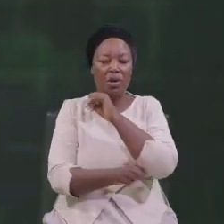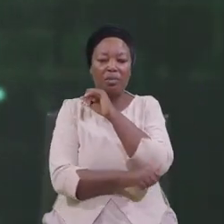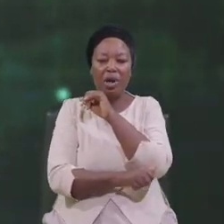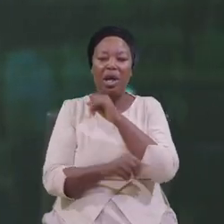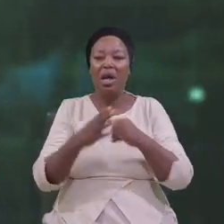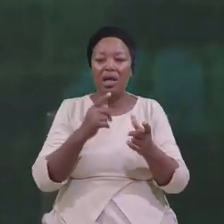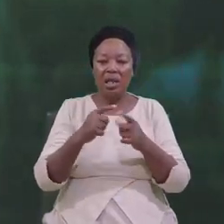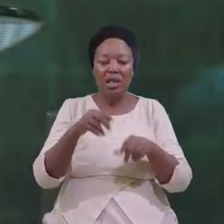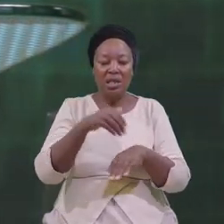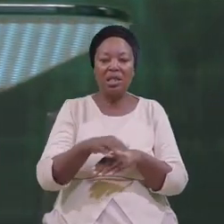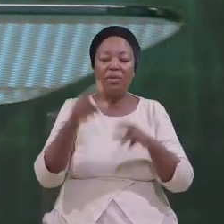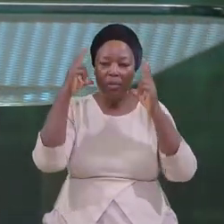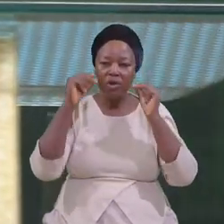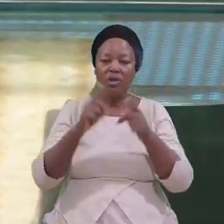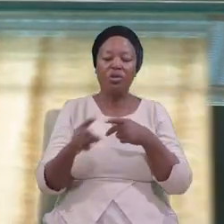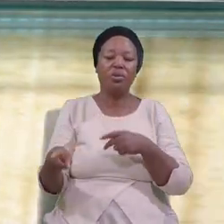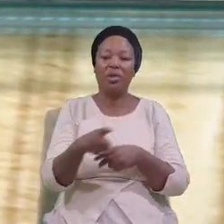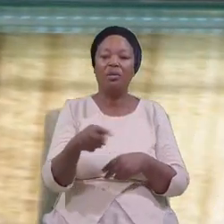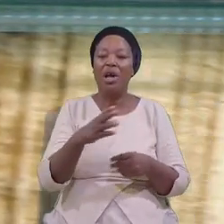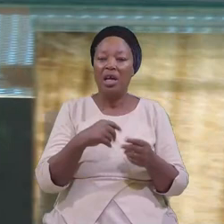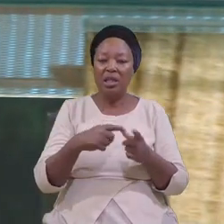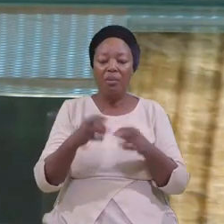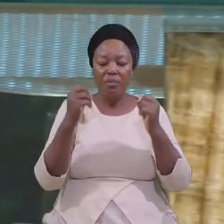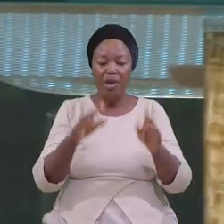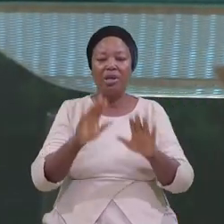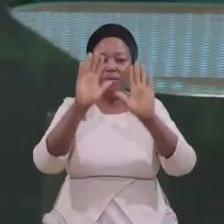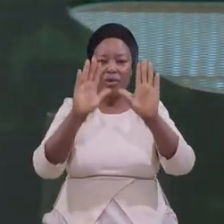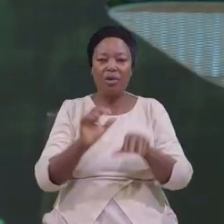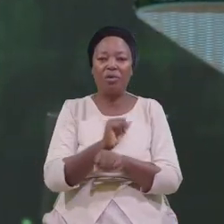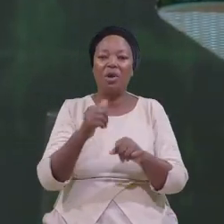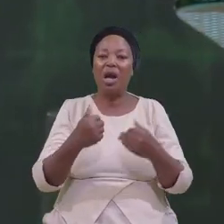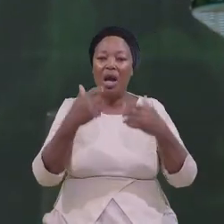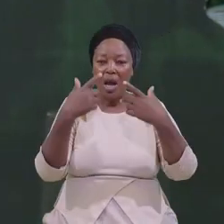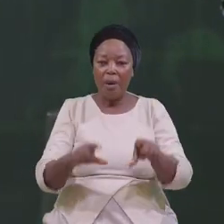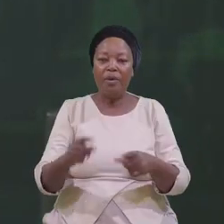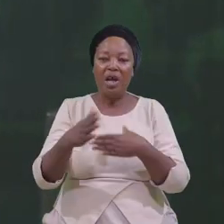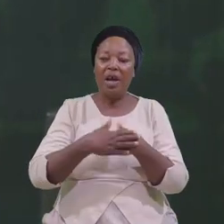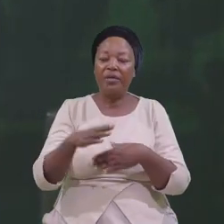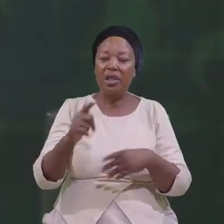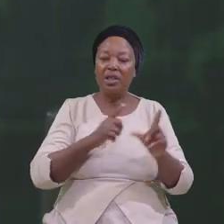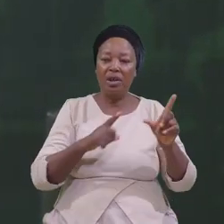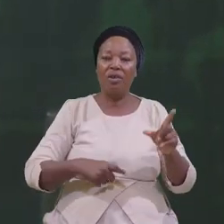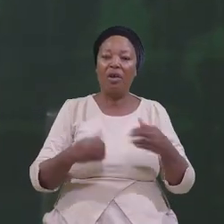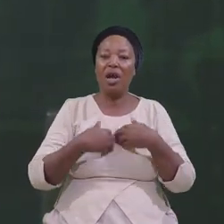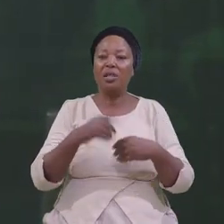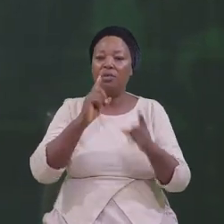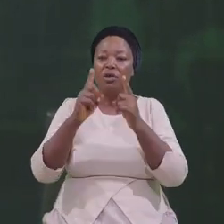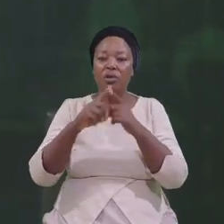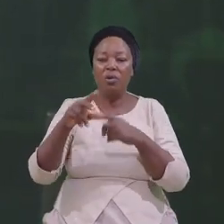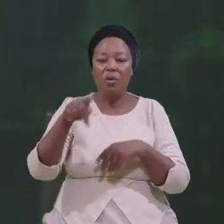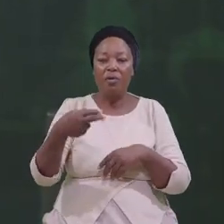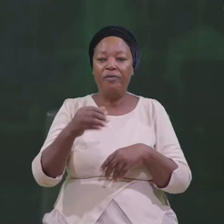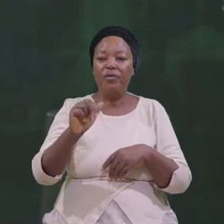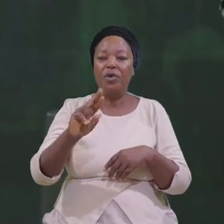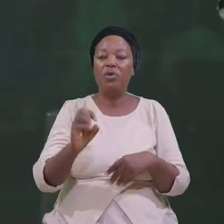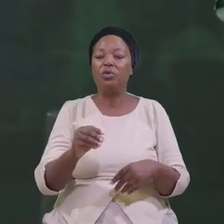sent Moses unto them. And many miracles are taking place after the Lord spoke to Pharaoh through